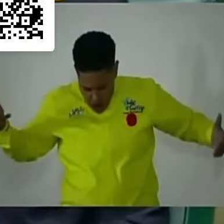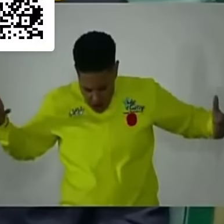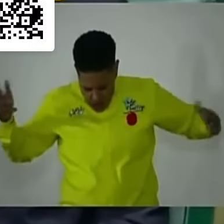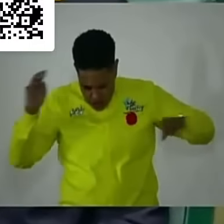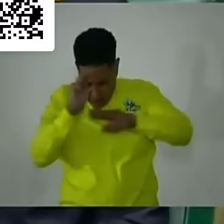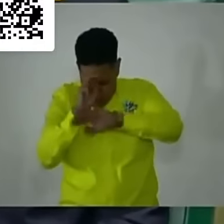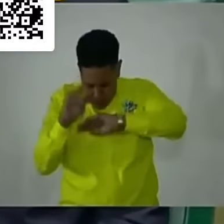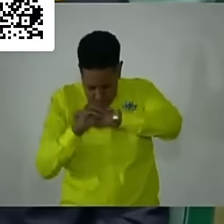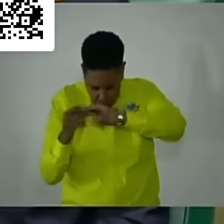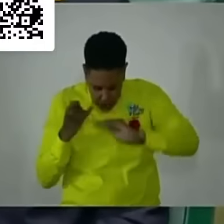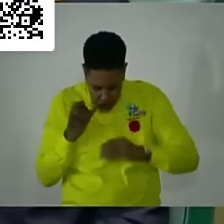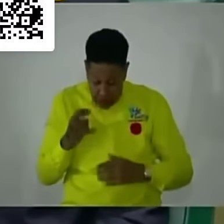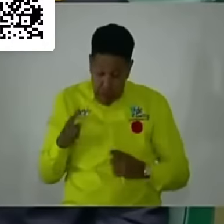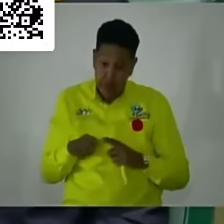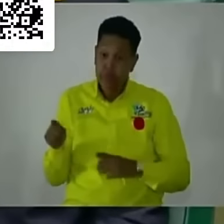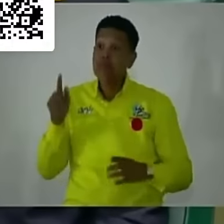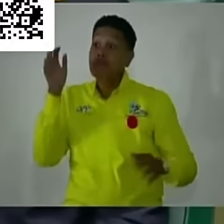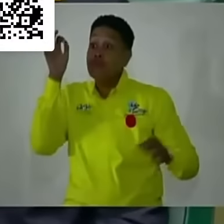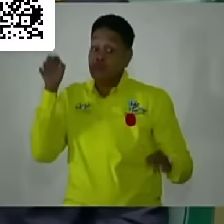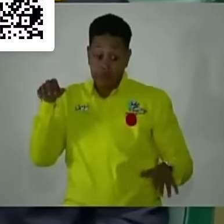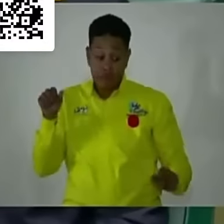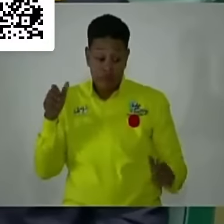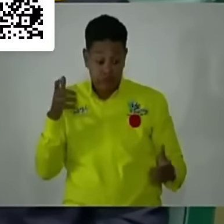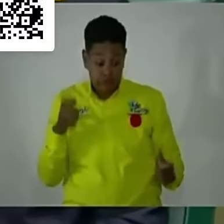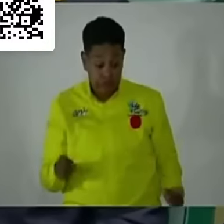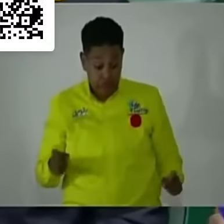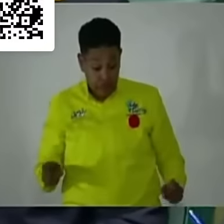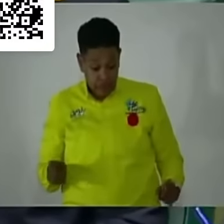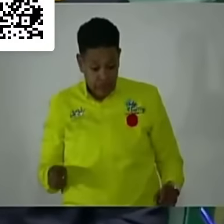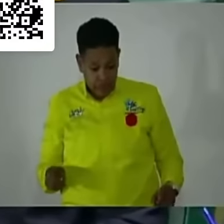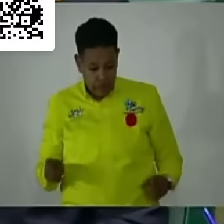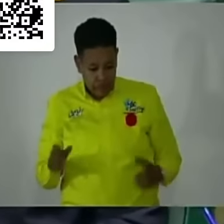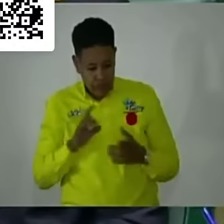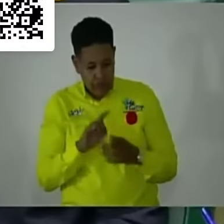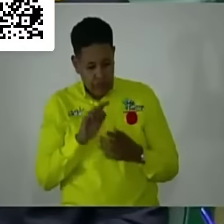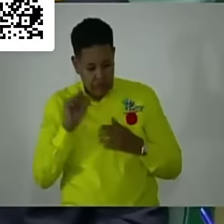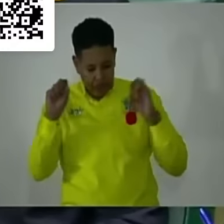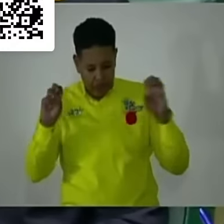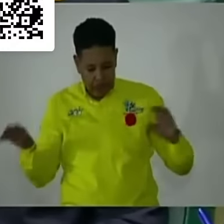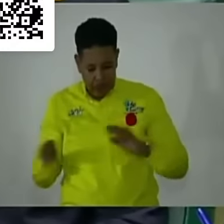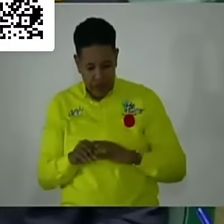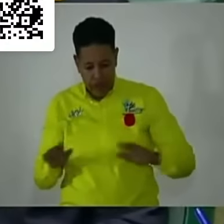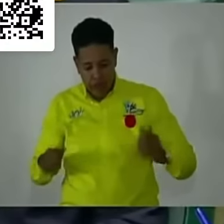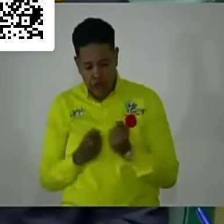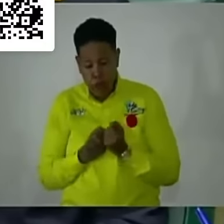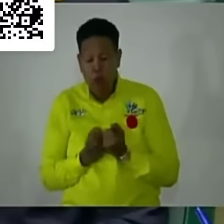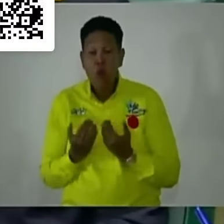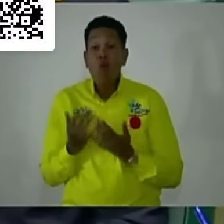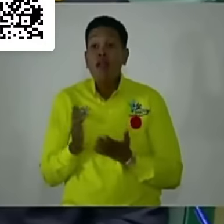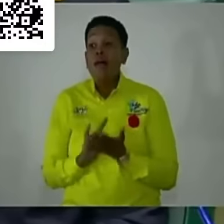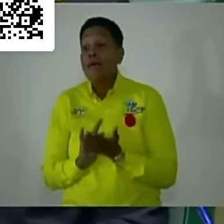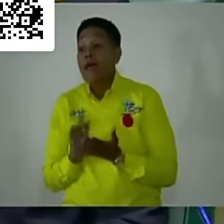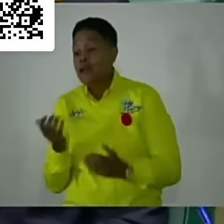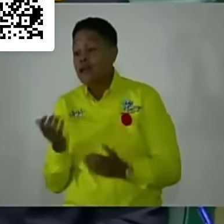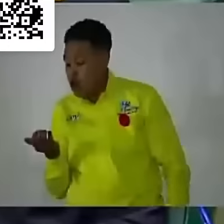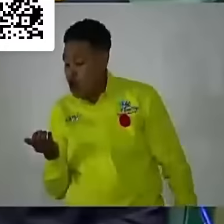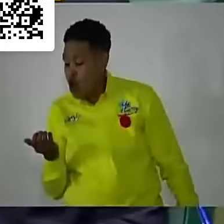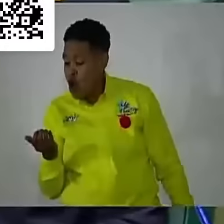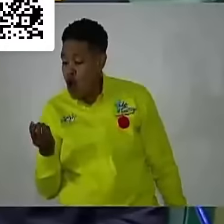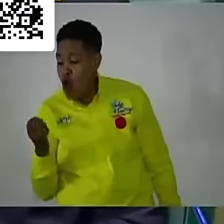Minister, if when the decisions are taken about sending in relief, whether it is medical or